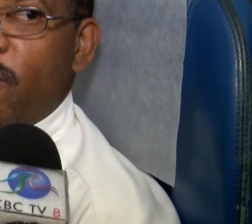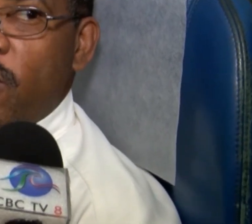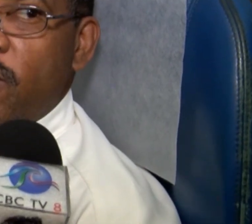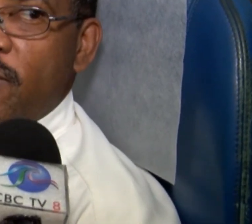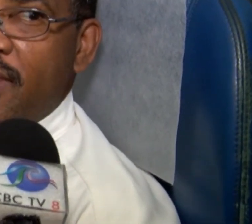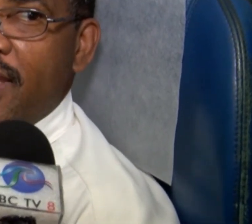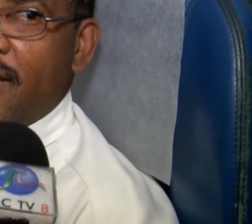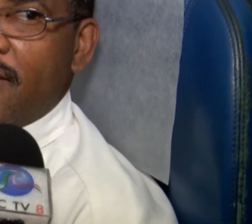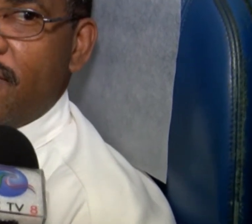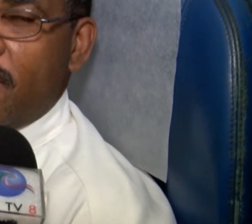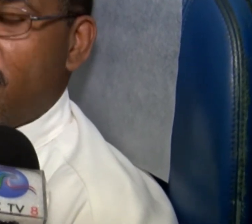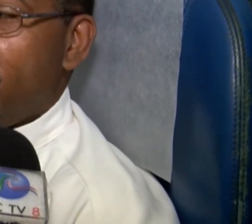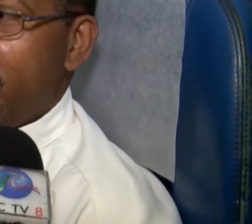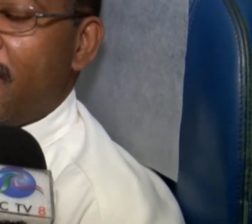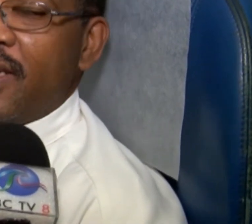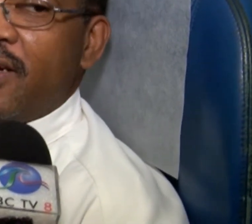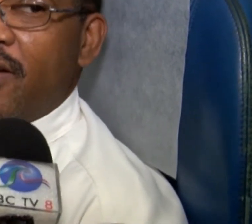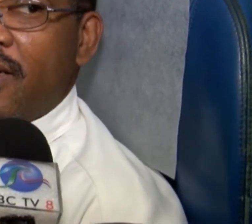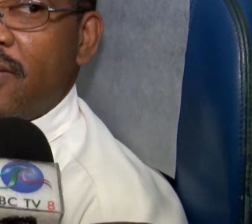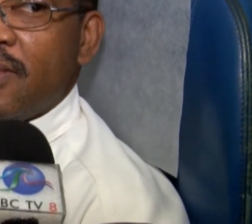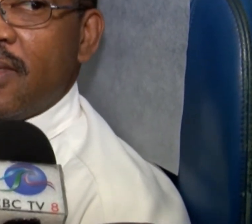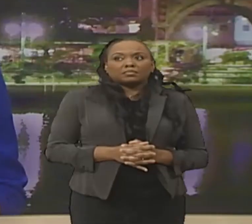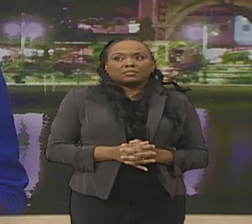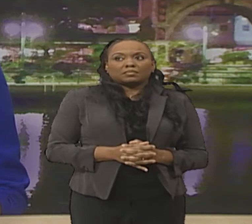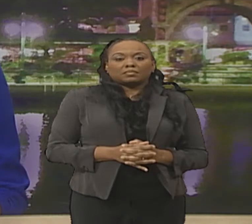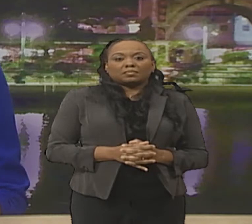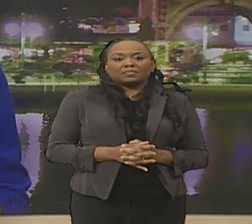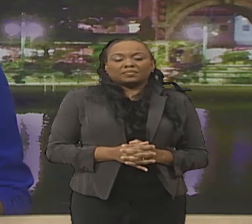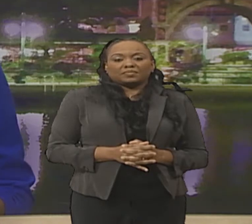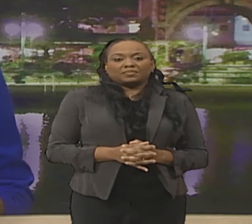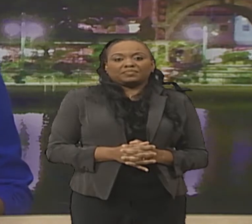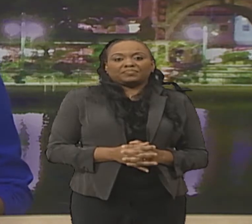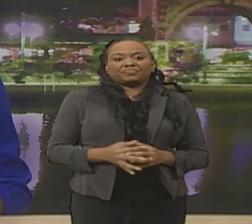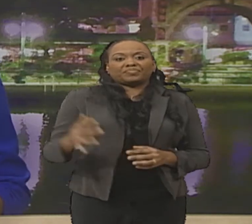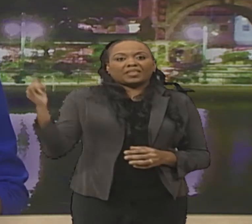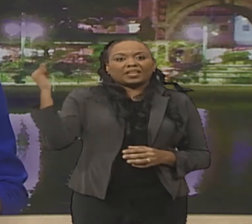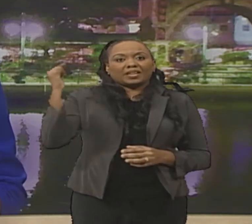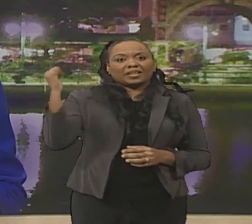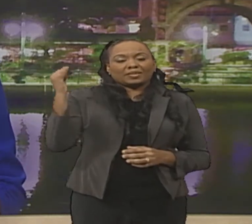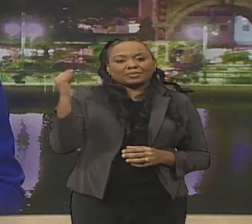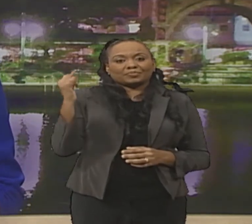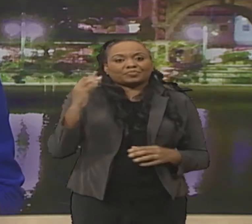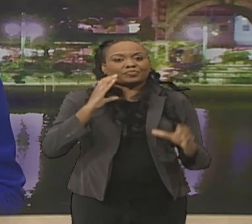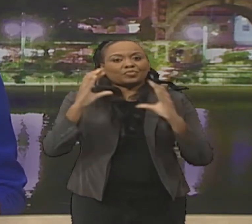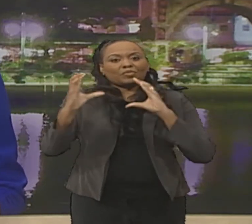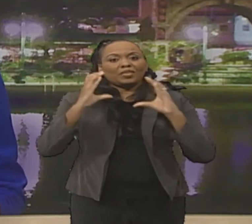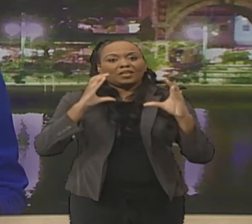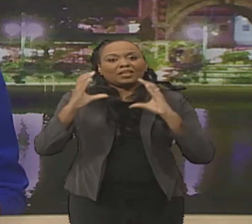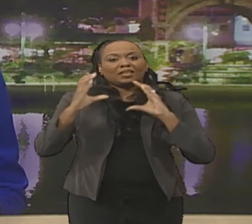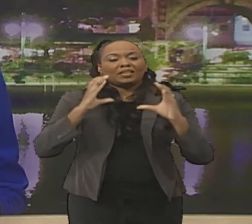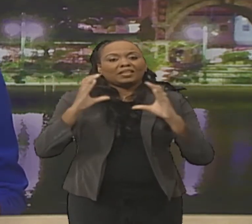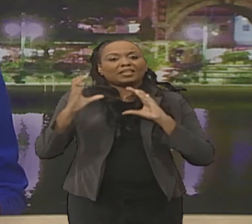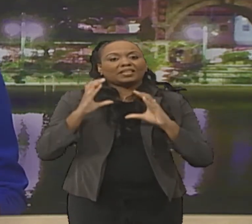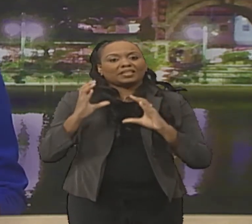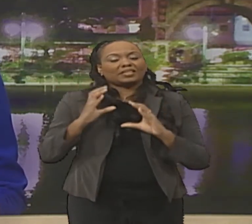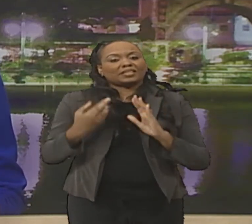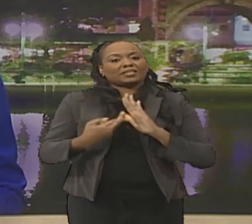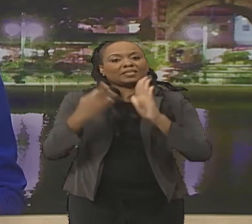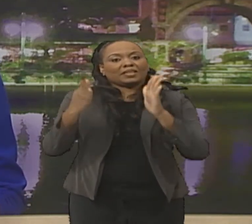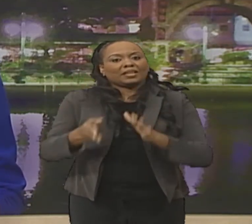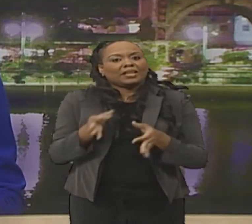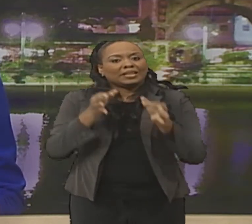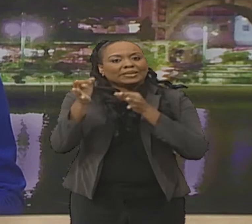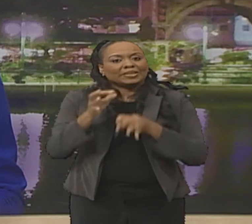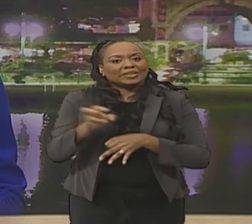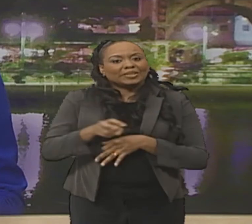different from what we would think on a vehicle in the ground. The airport's corporate communications specialist, Keith Goddard, explained